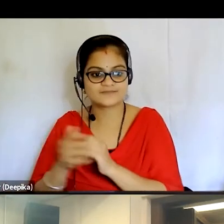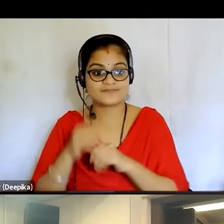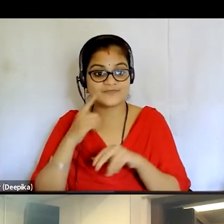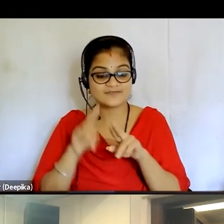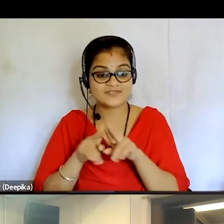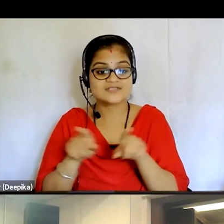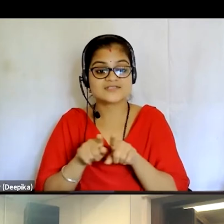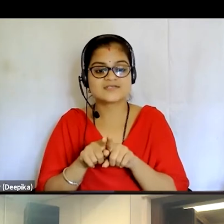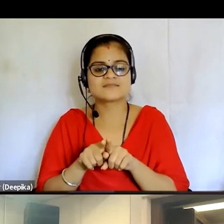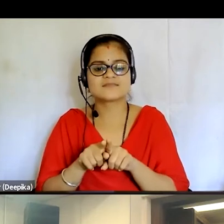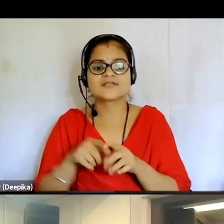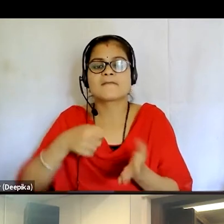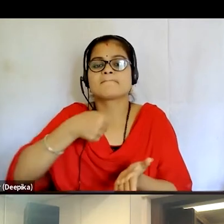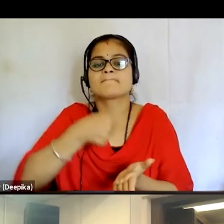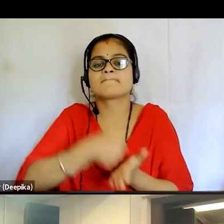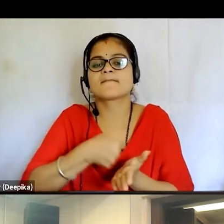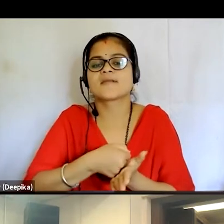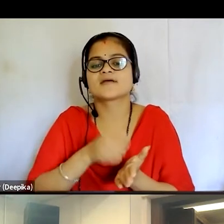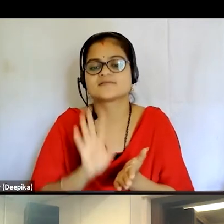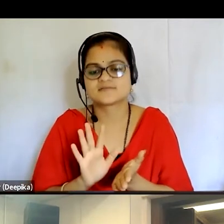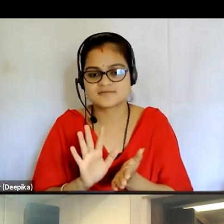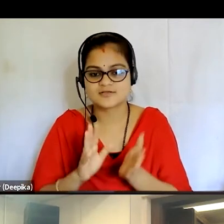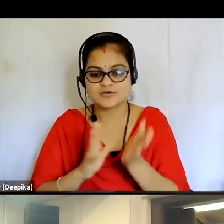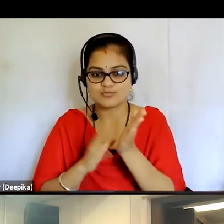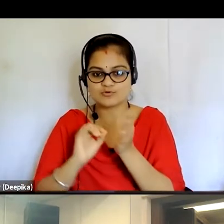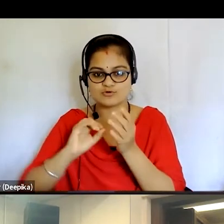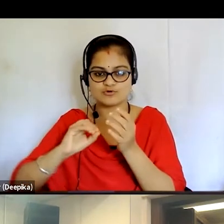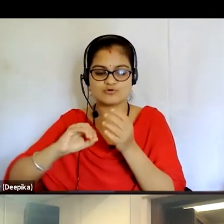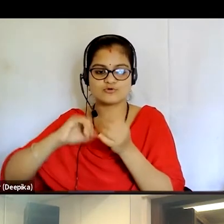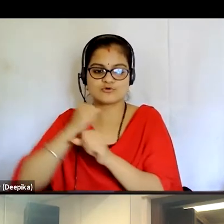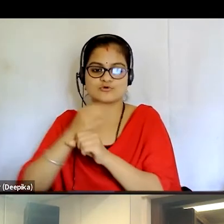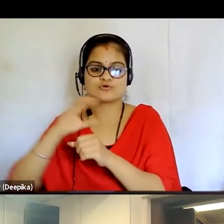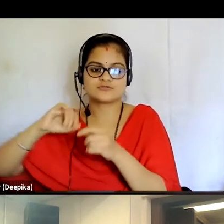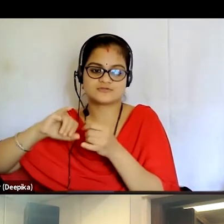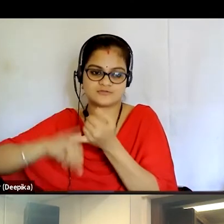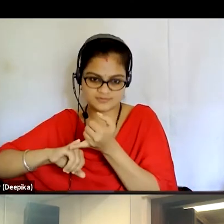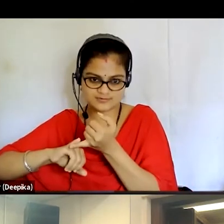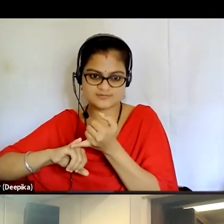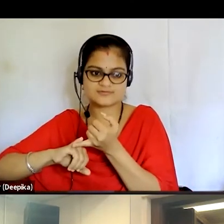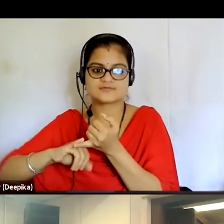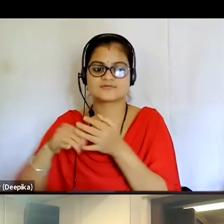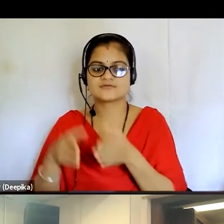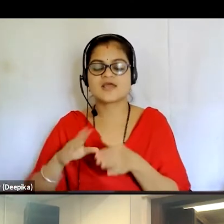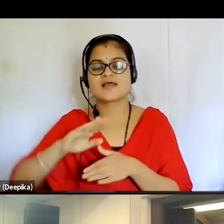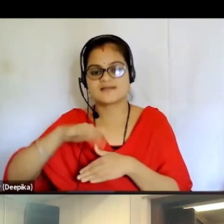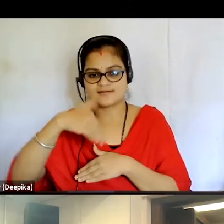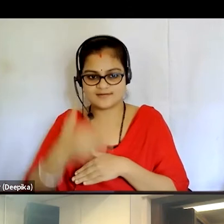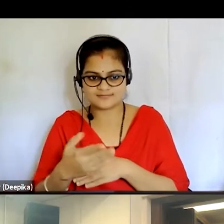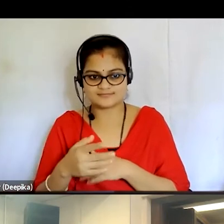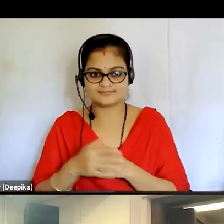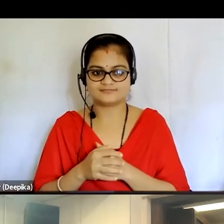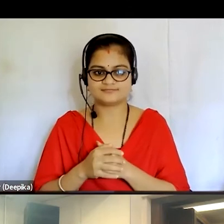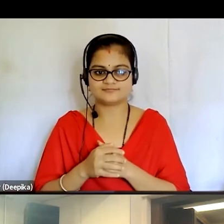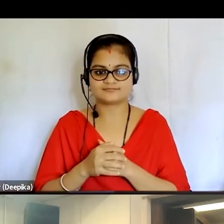basic construct of the Mogo scape, and we went into another section, which